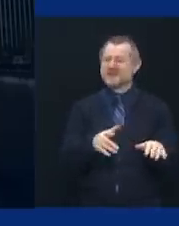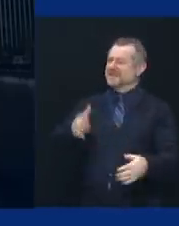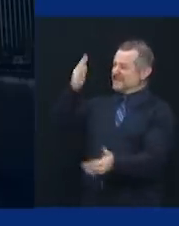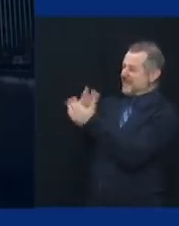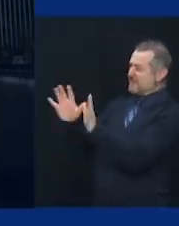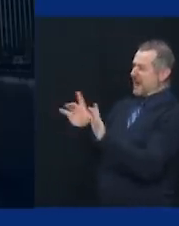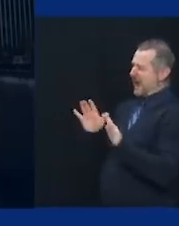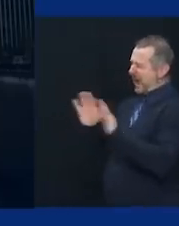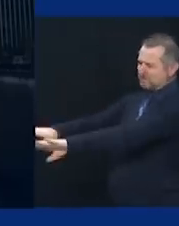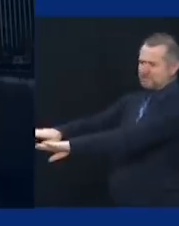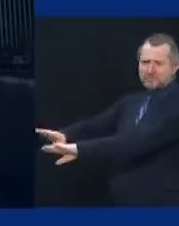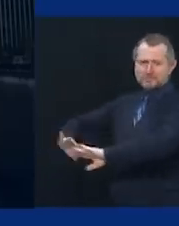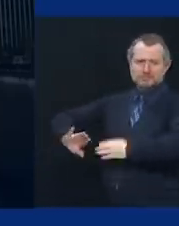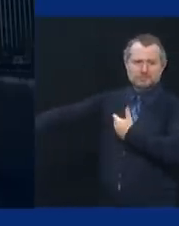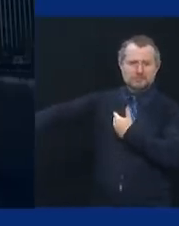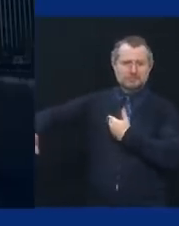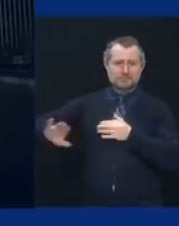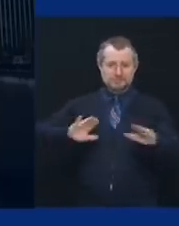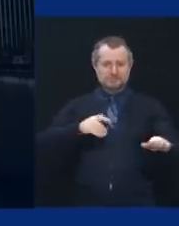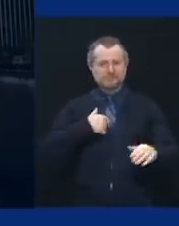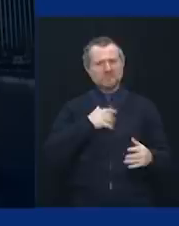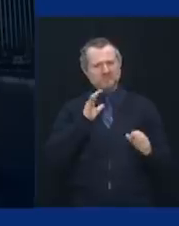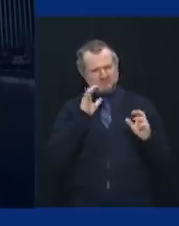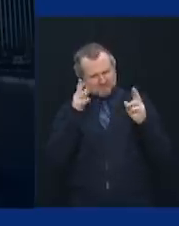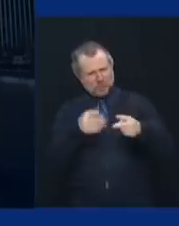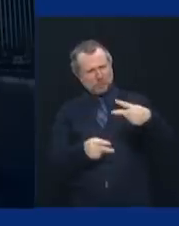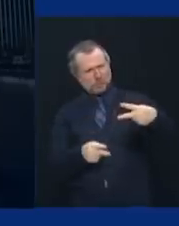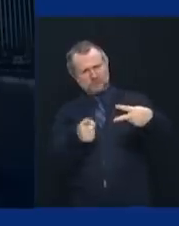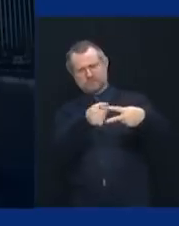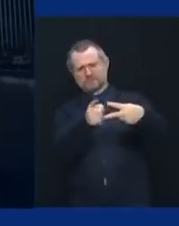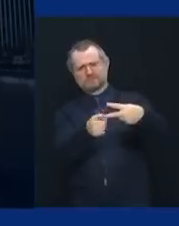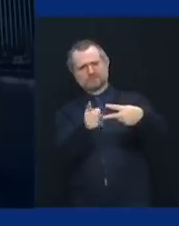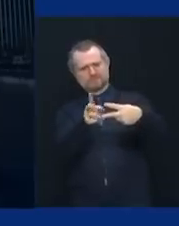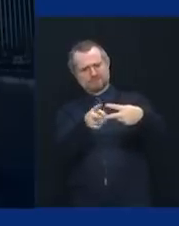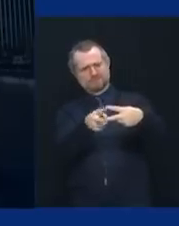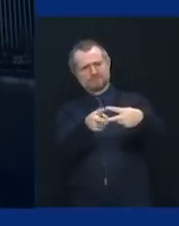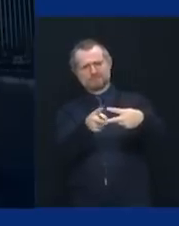simple. Focus on that. Focus on that.